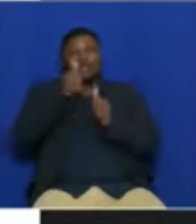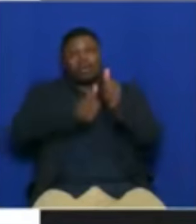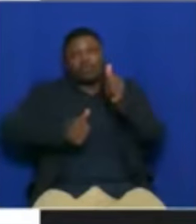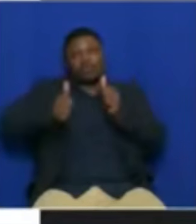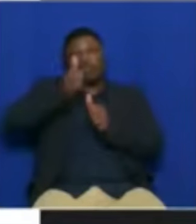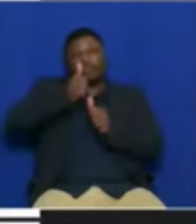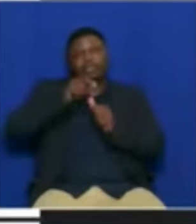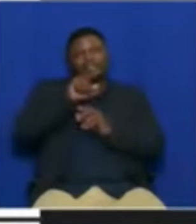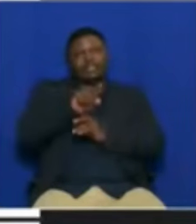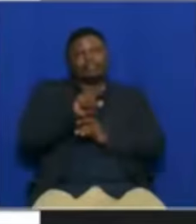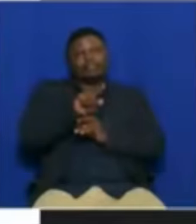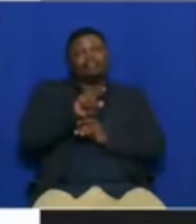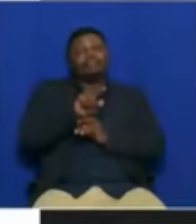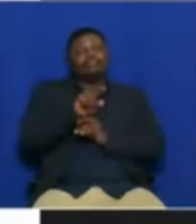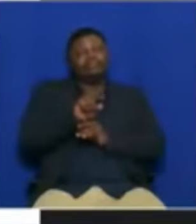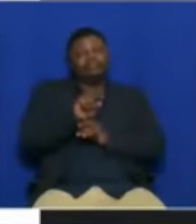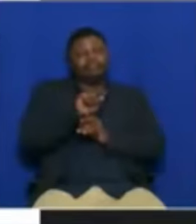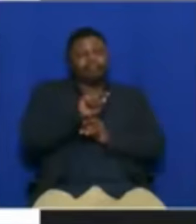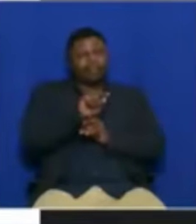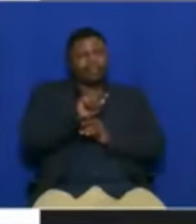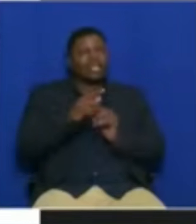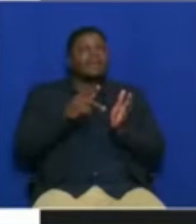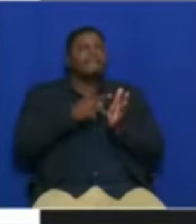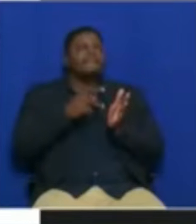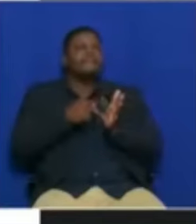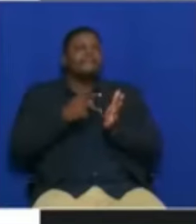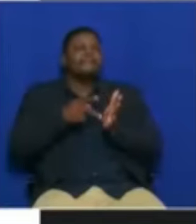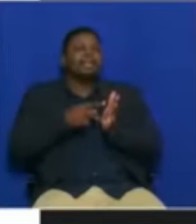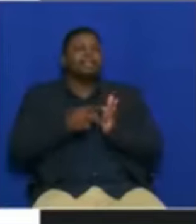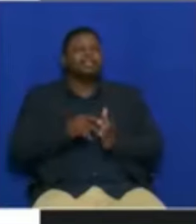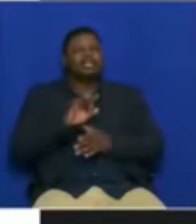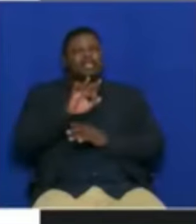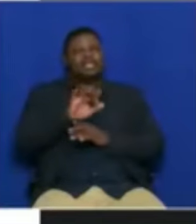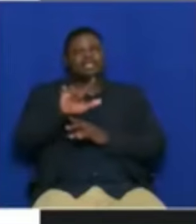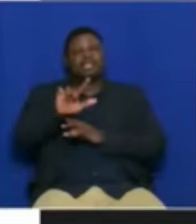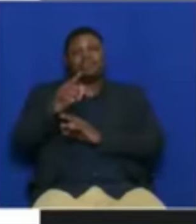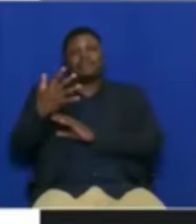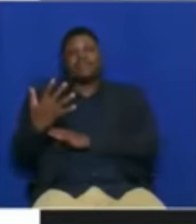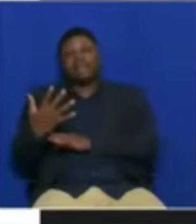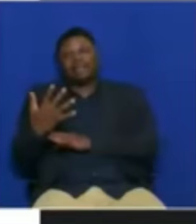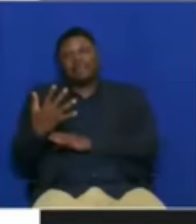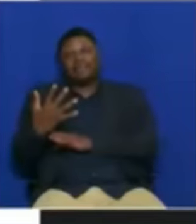At page 375, it's